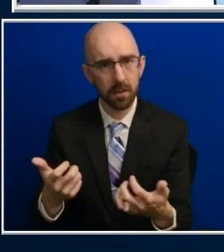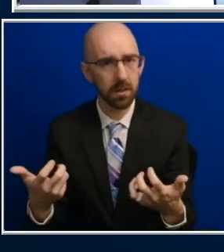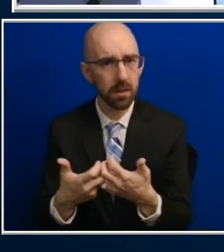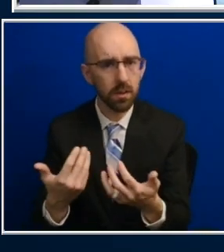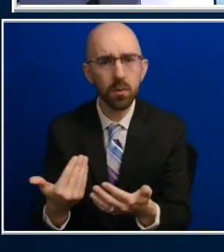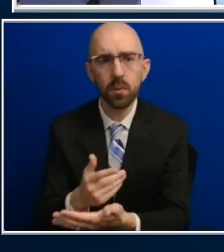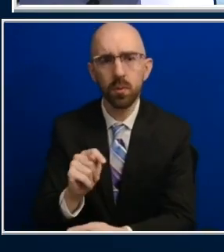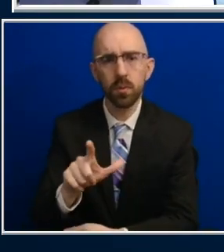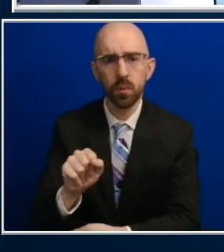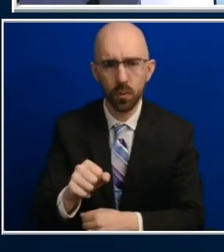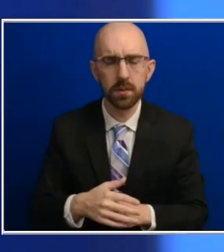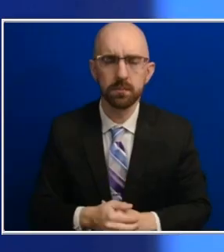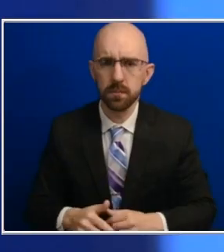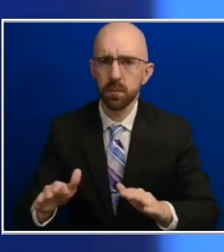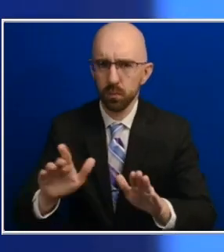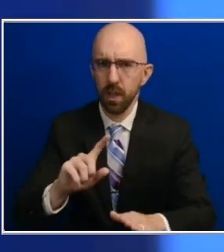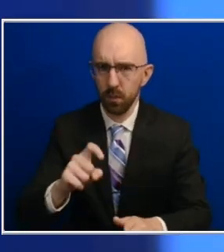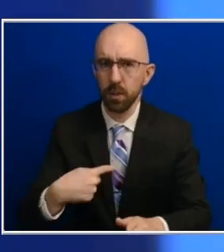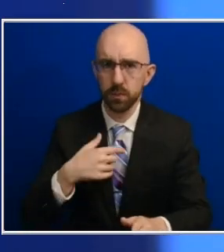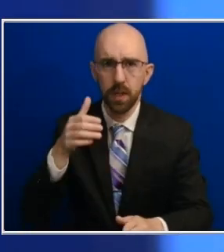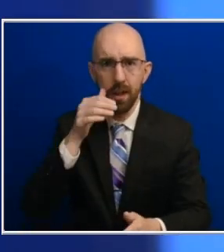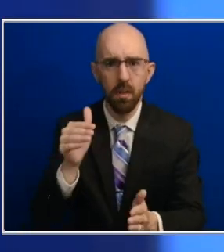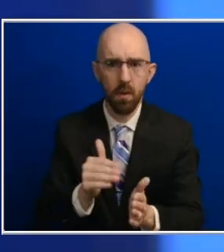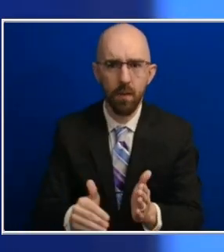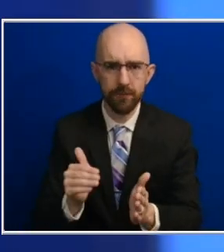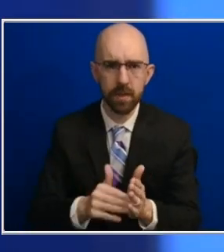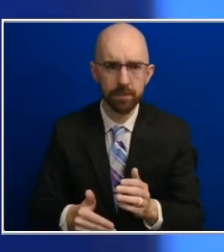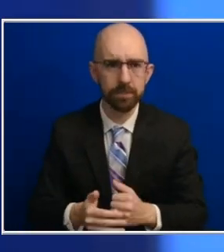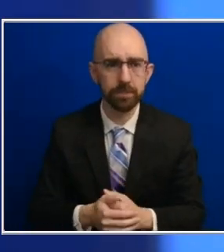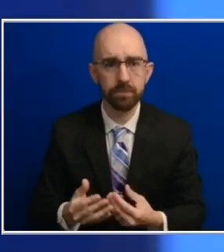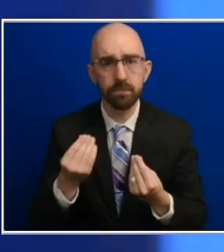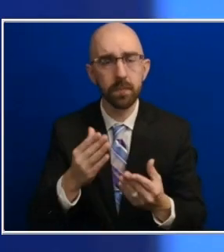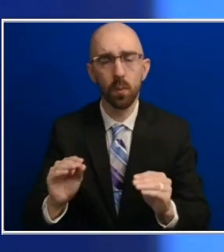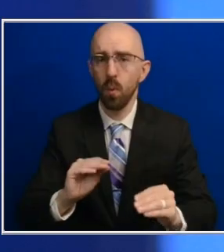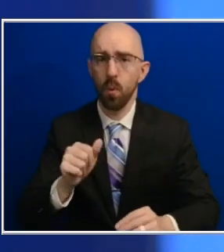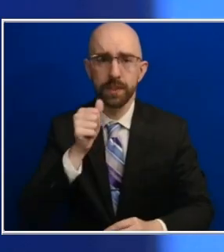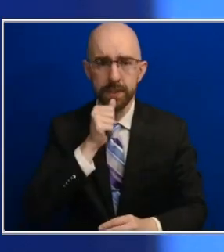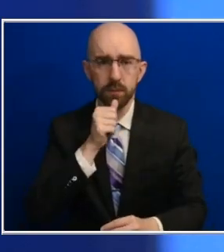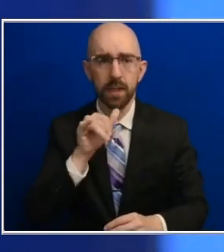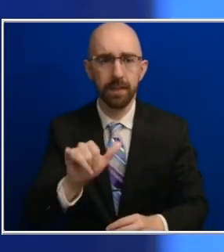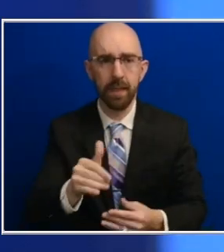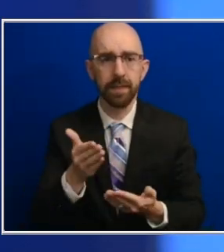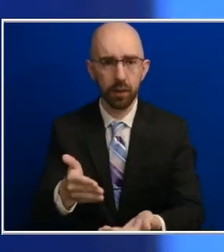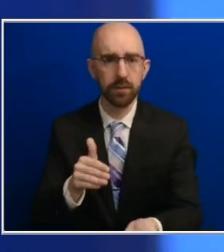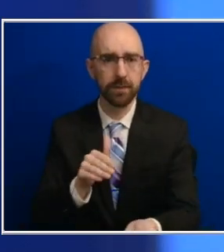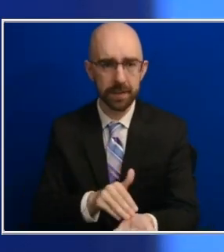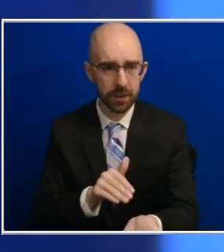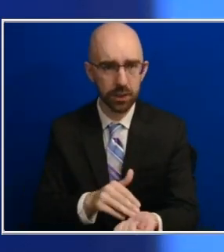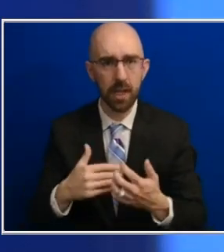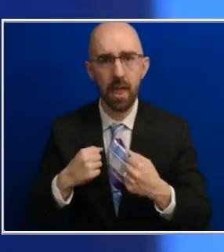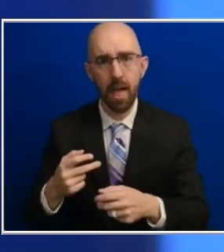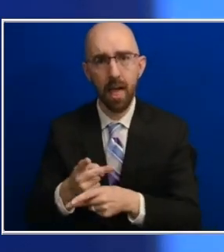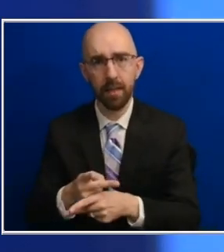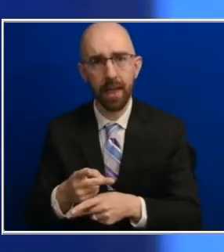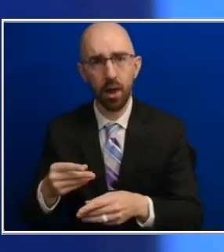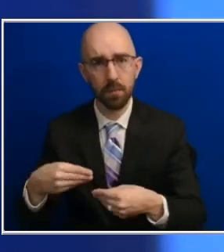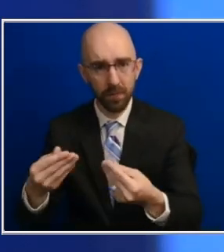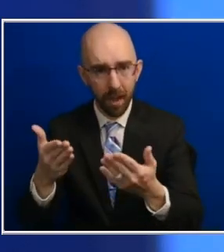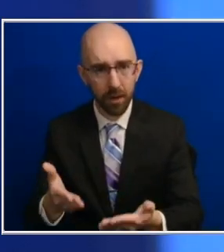and one we get frequently. I would tell you there's no secret that there is a physician and healthcare provider shortage